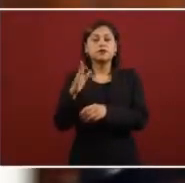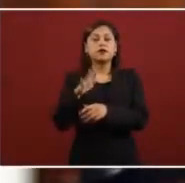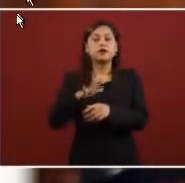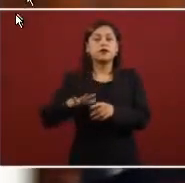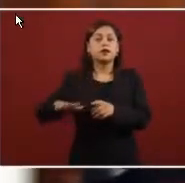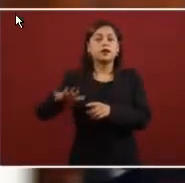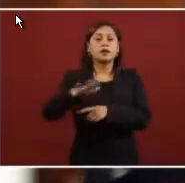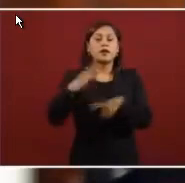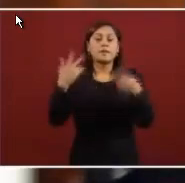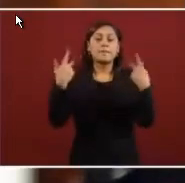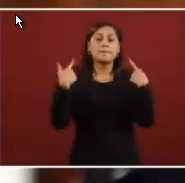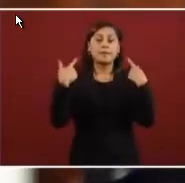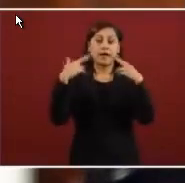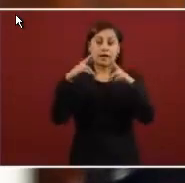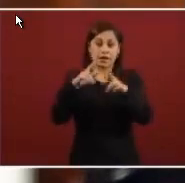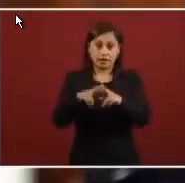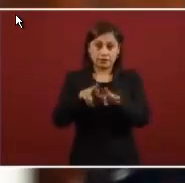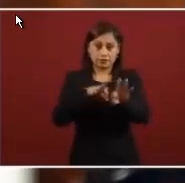federalization of the